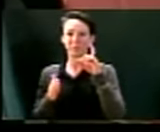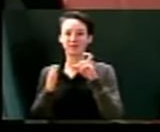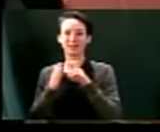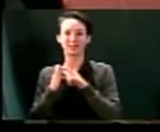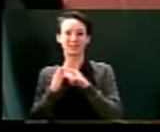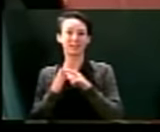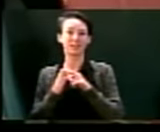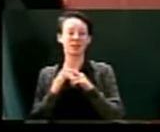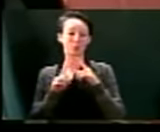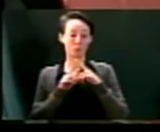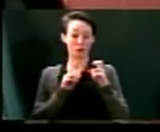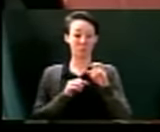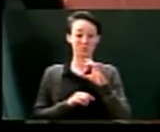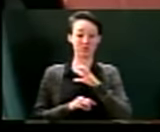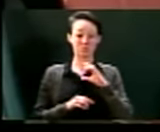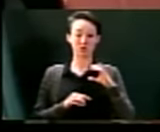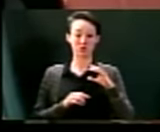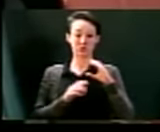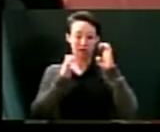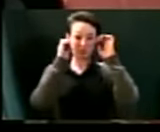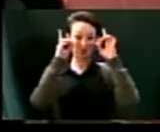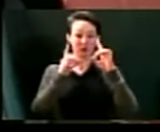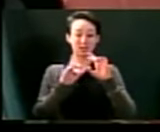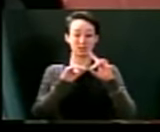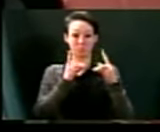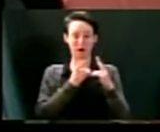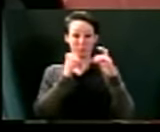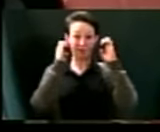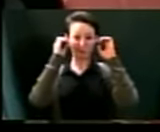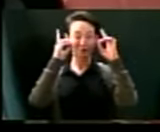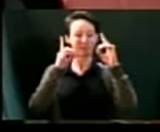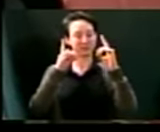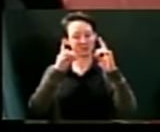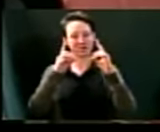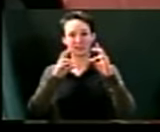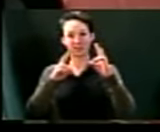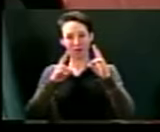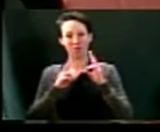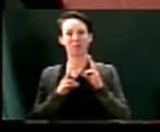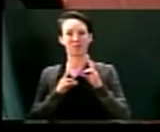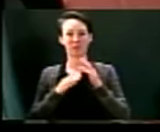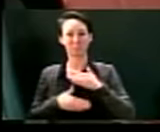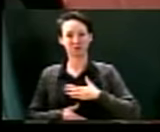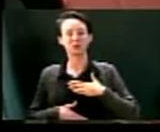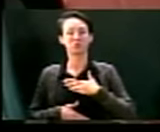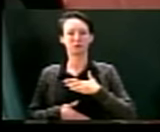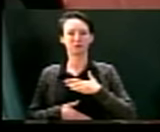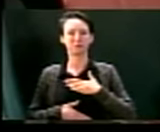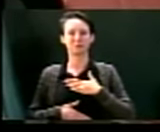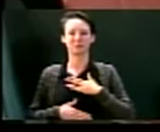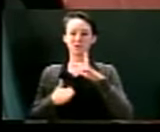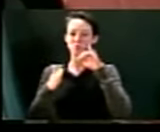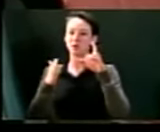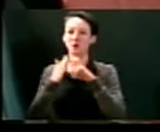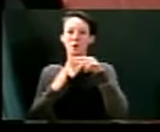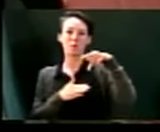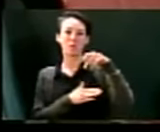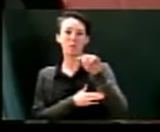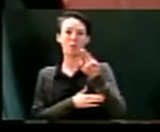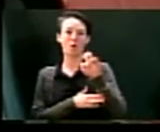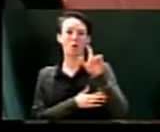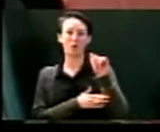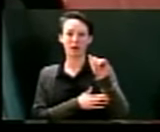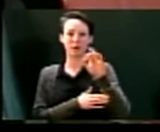on behalf of the Commissioner of Education and the Department of Education, it is a great pleasure to recognize Ms. Paula Franklin once